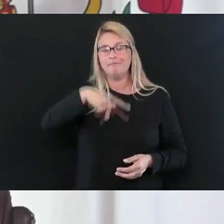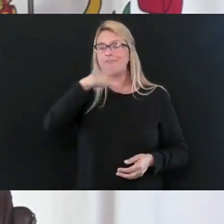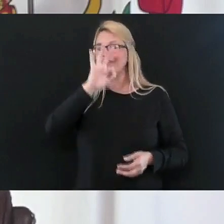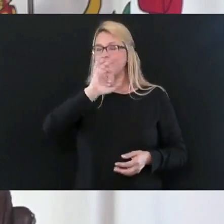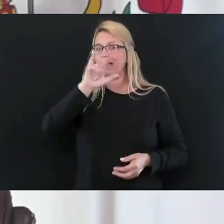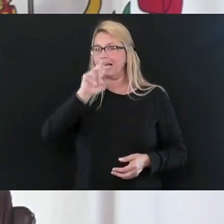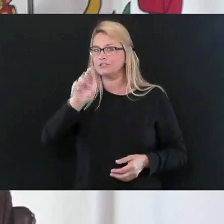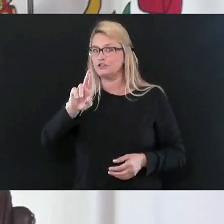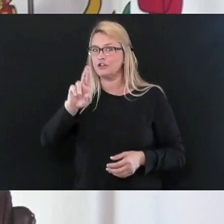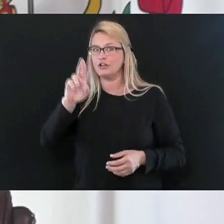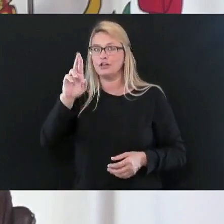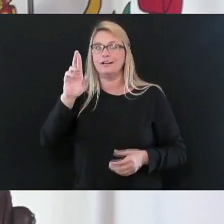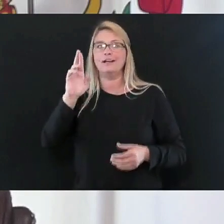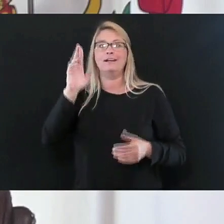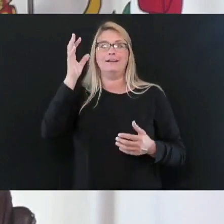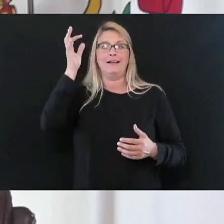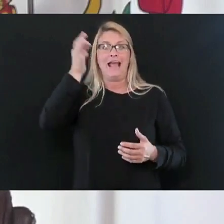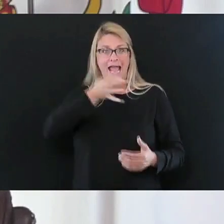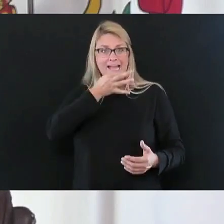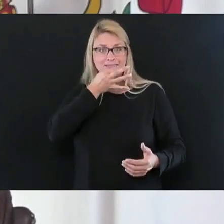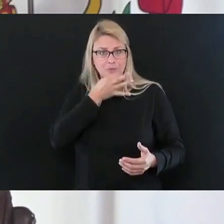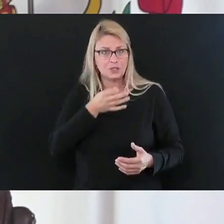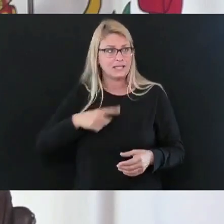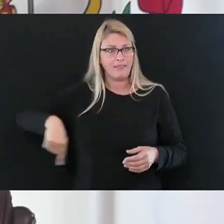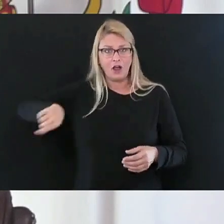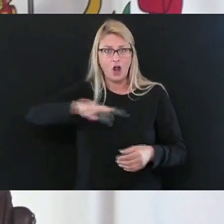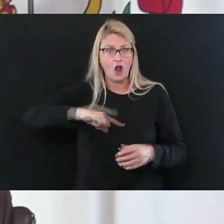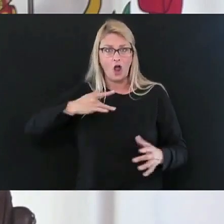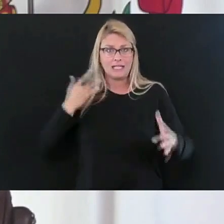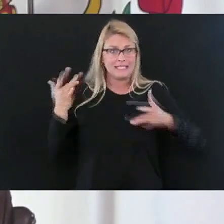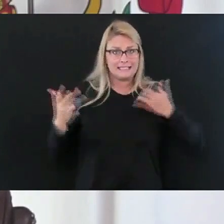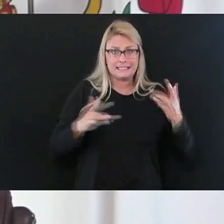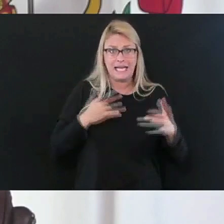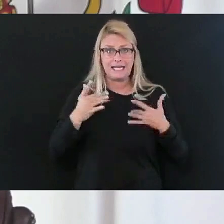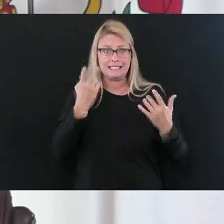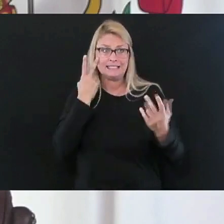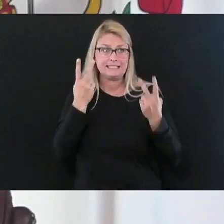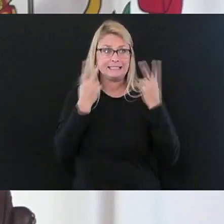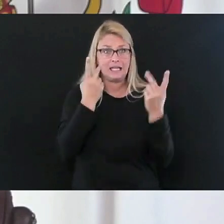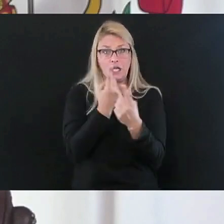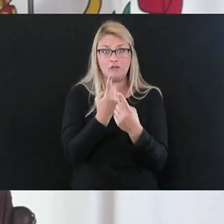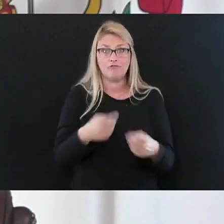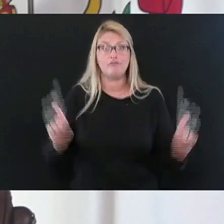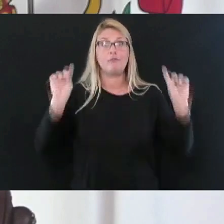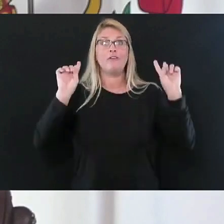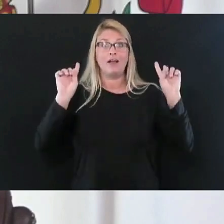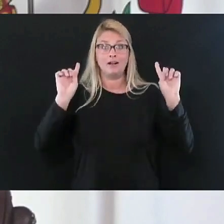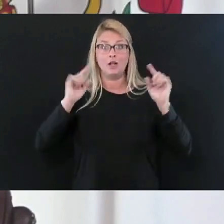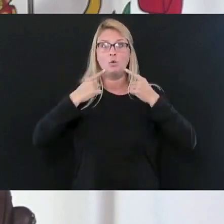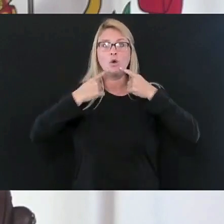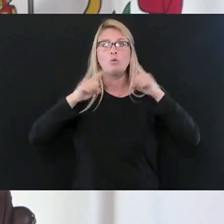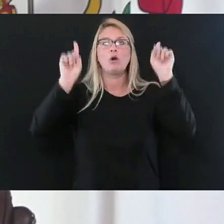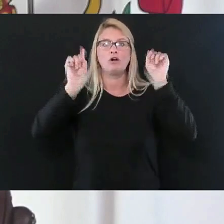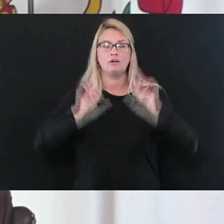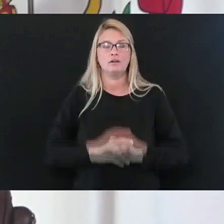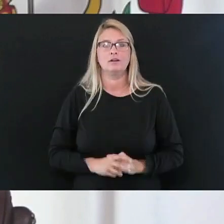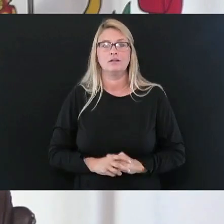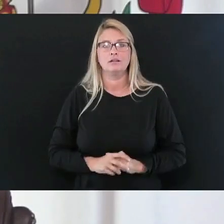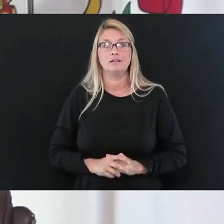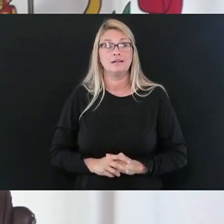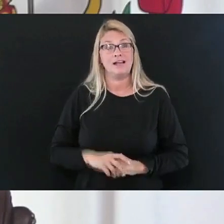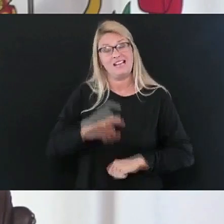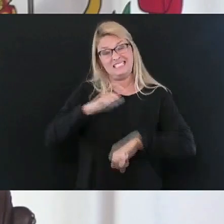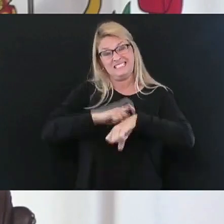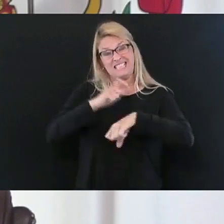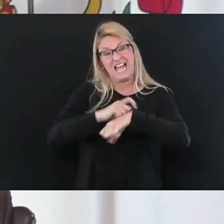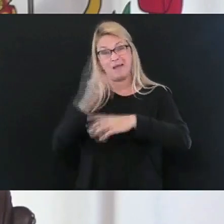saying how excited everybody is that this is really going to work. And from a timetable standpoint, there could